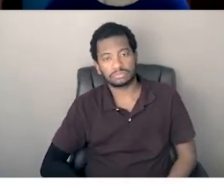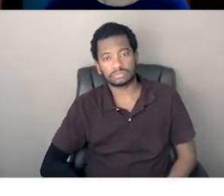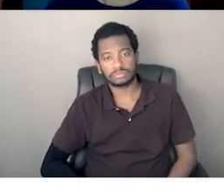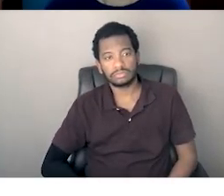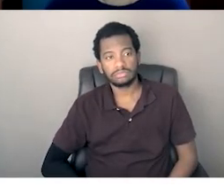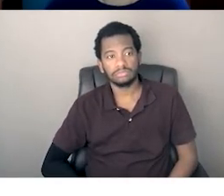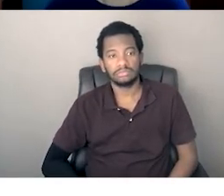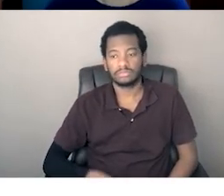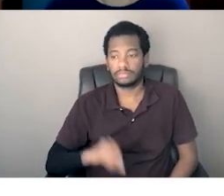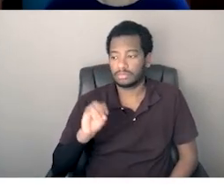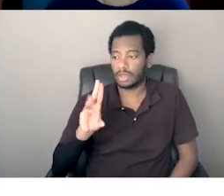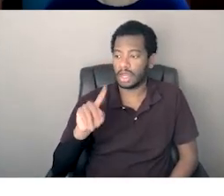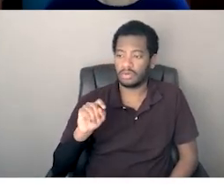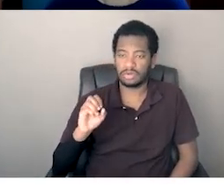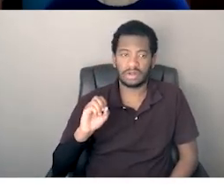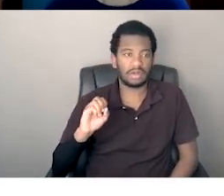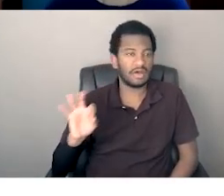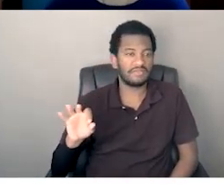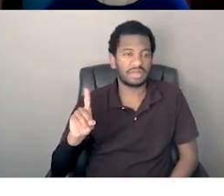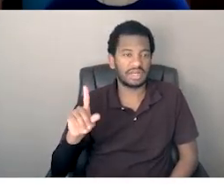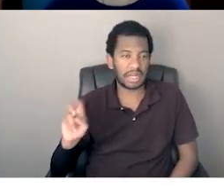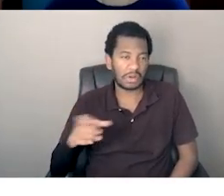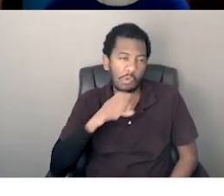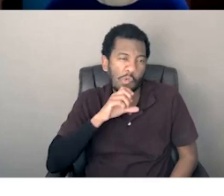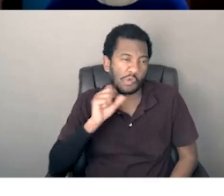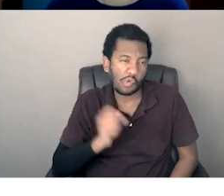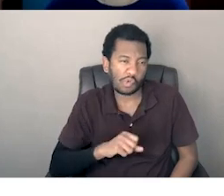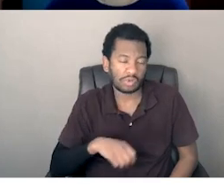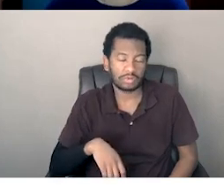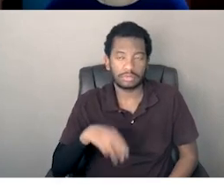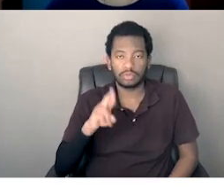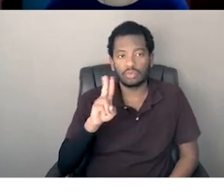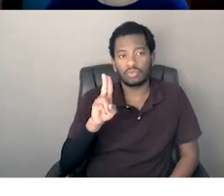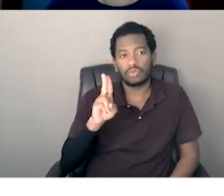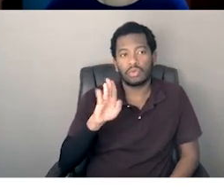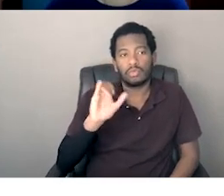Out of date, rubric, designing at the margins,